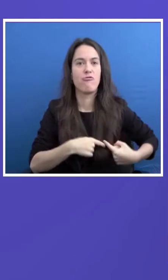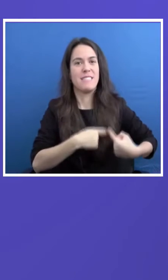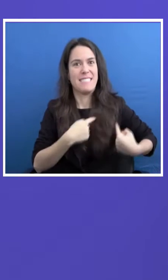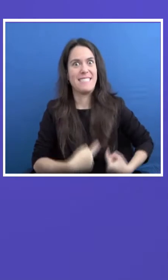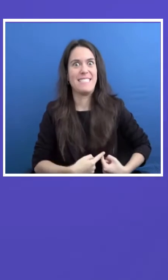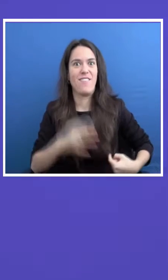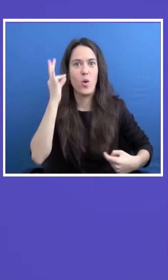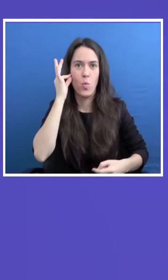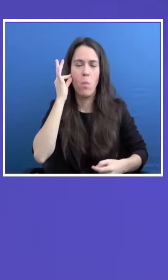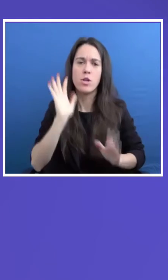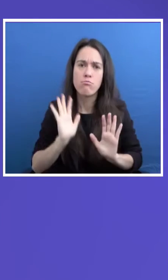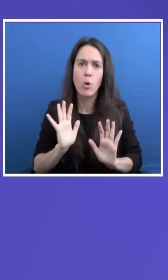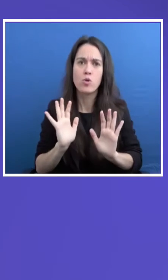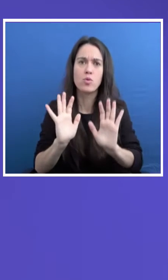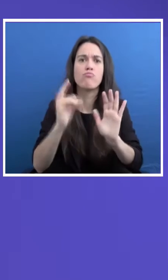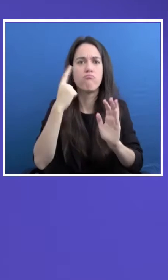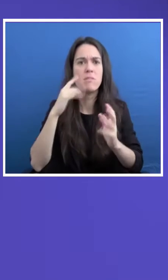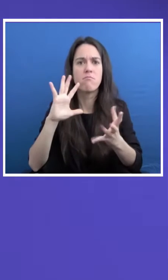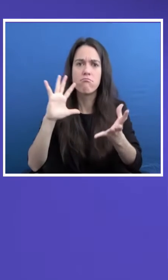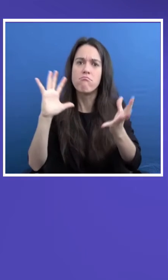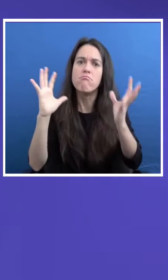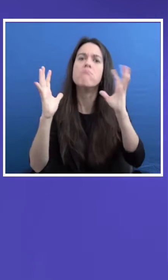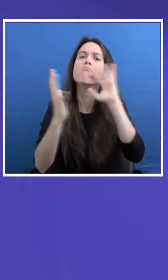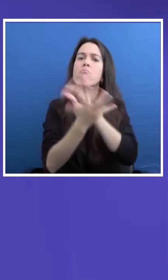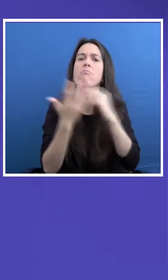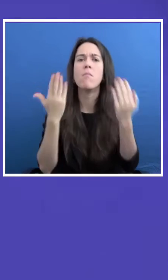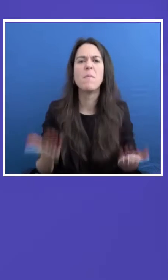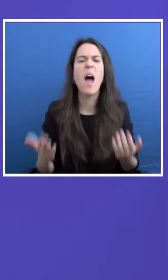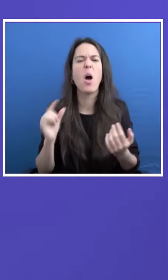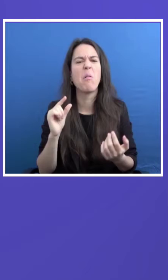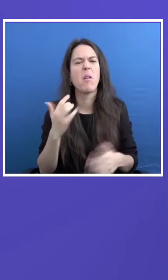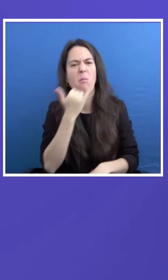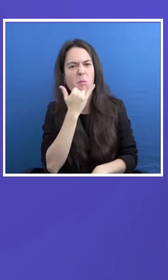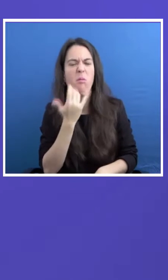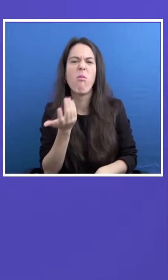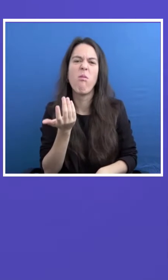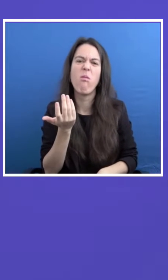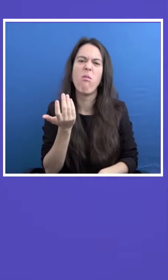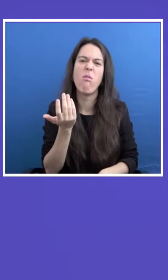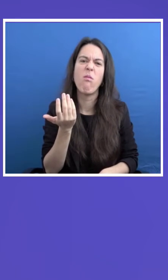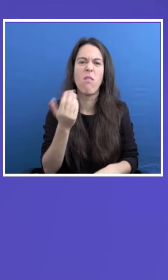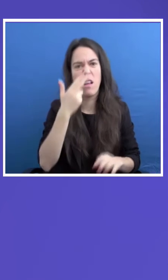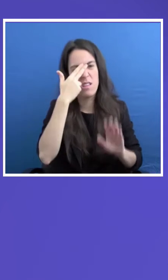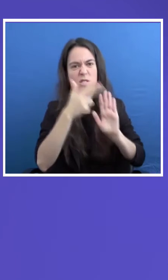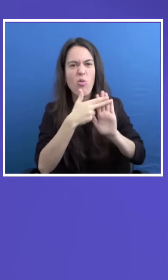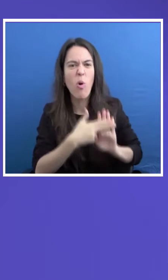together towards changing those misconceptions of women and those wrong stereotypes. We had